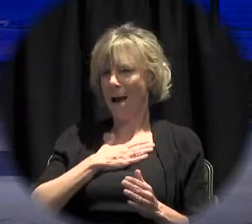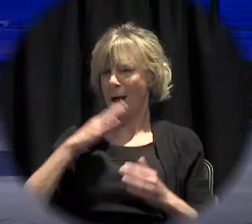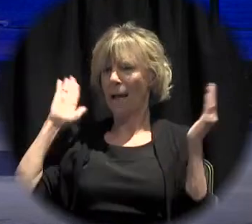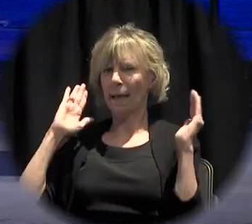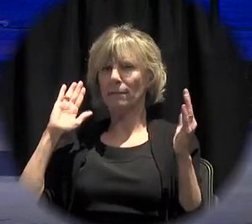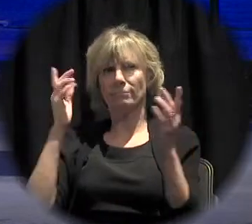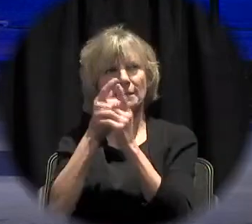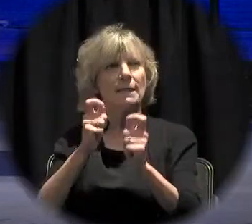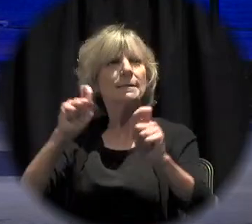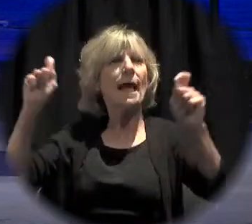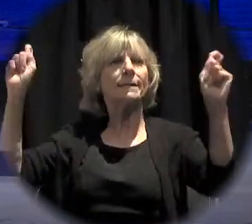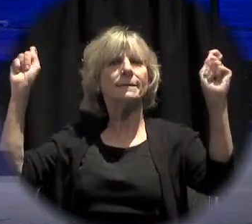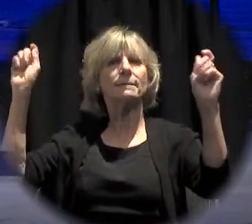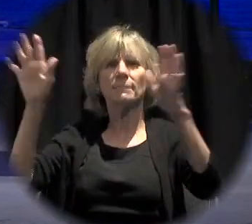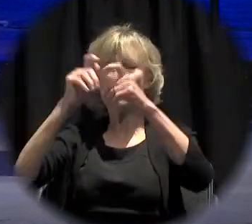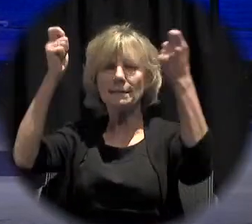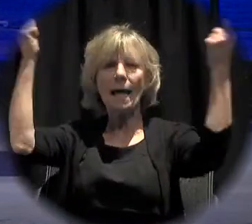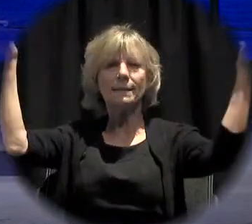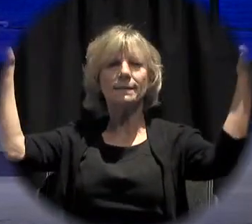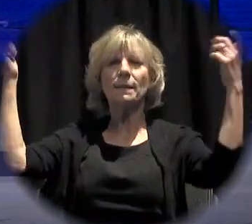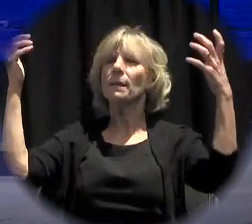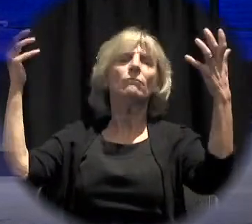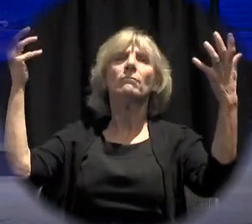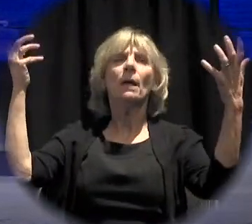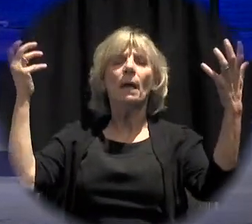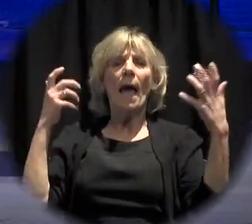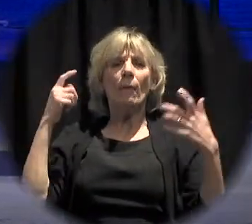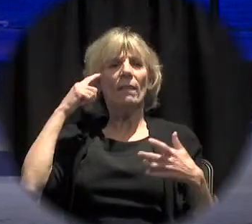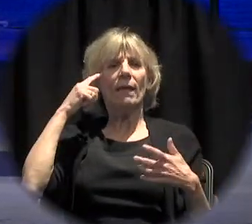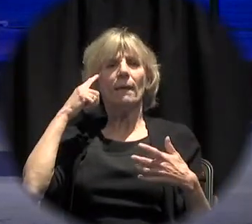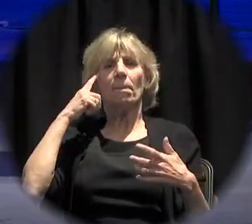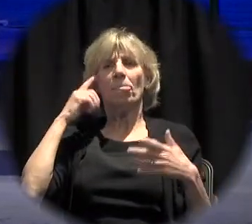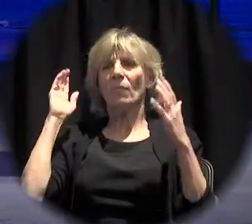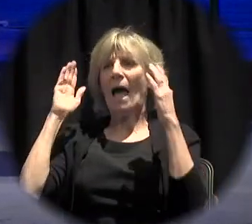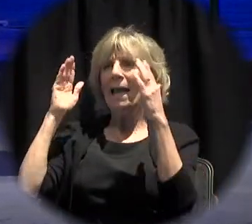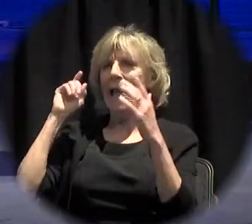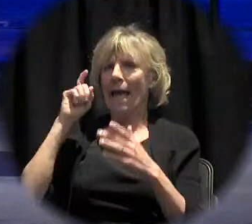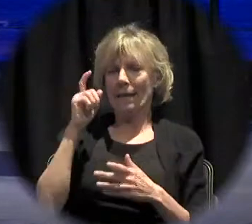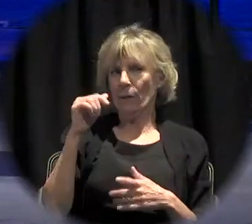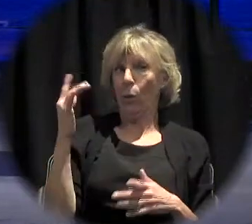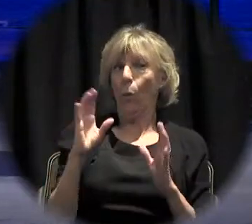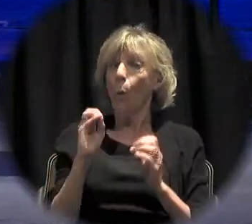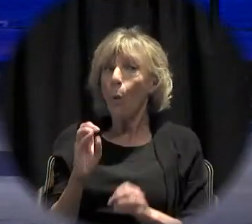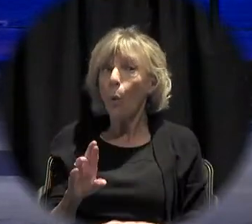on our kids for success, and they've really got to do well in school, and they've really got to do well in sports.